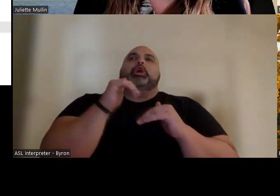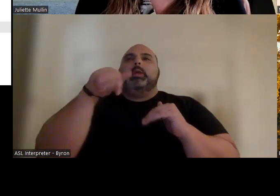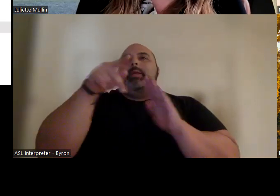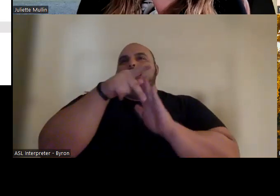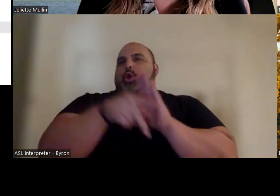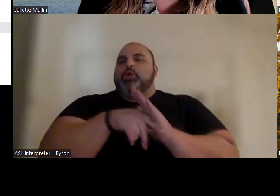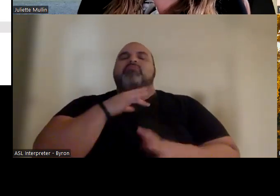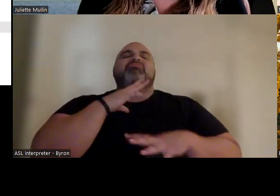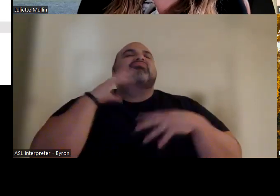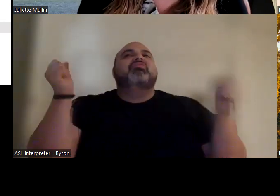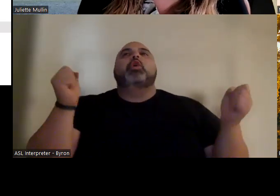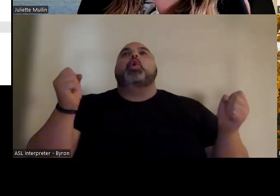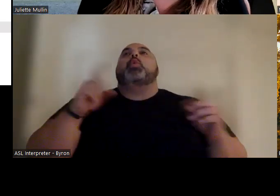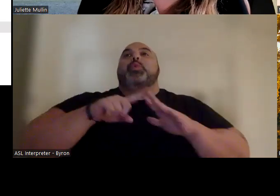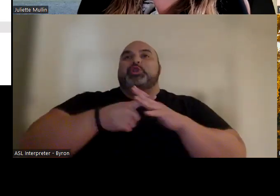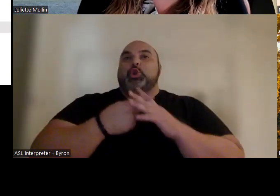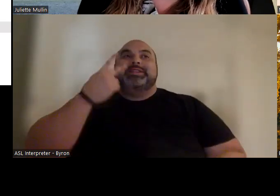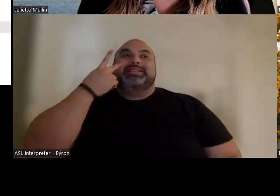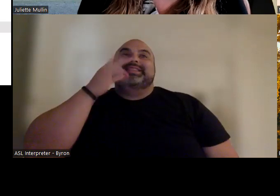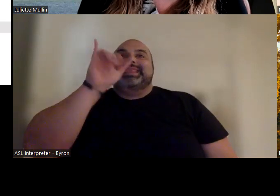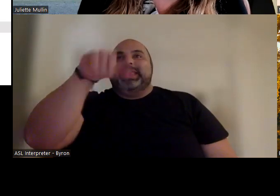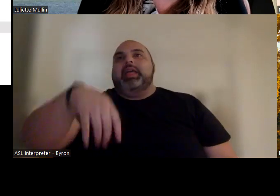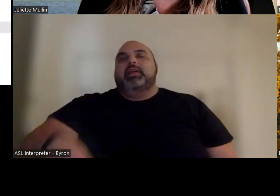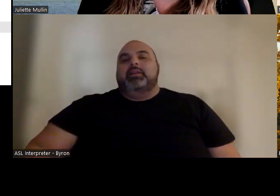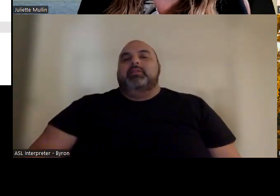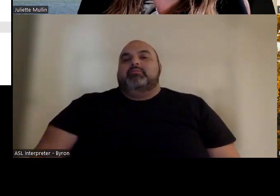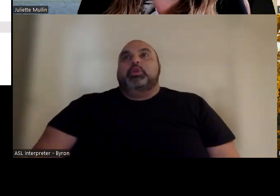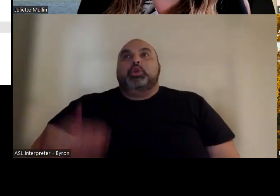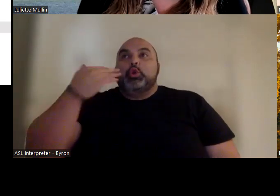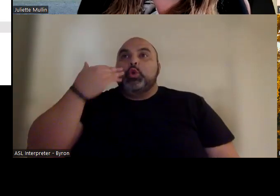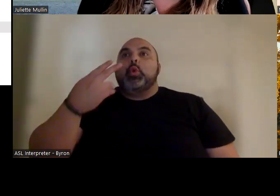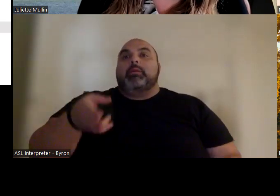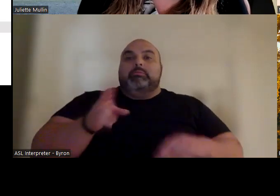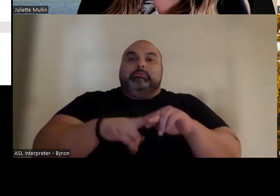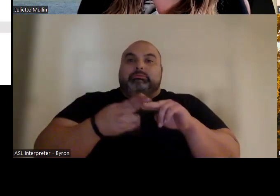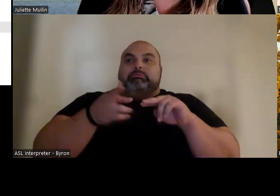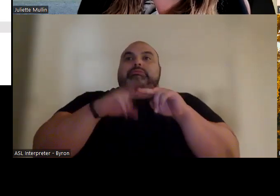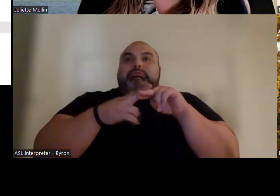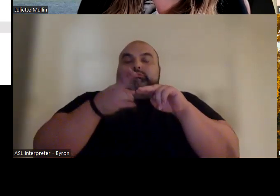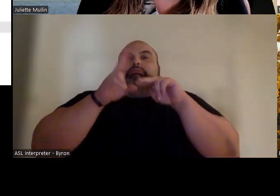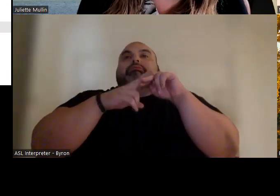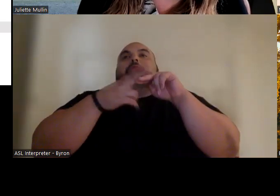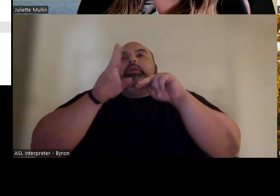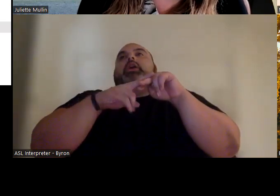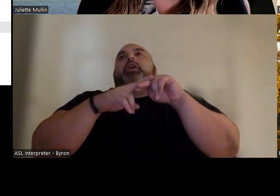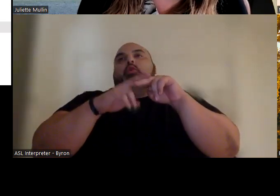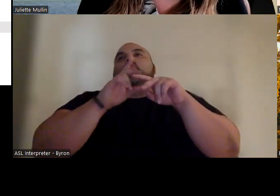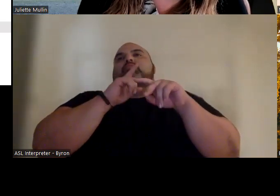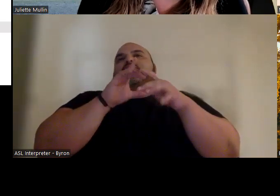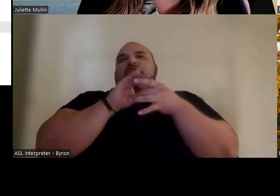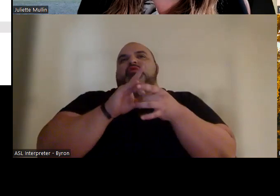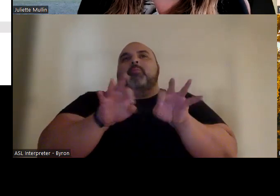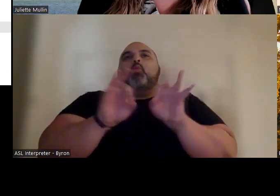and those we started to see that as you know, rising in terms of importance for residents.